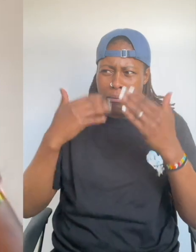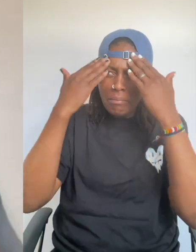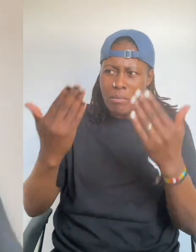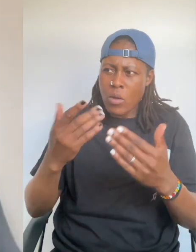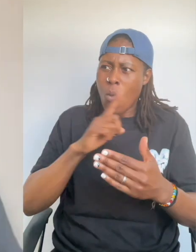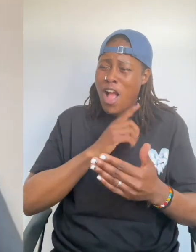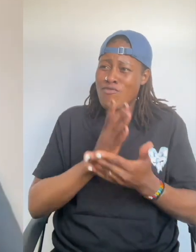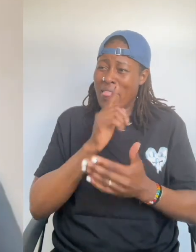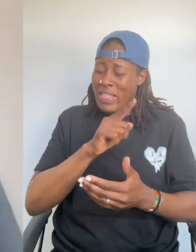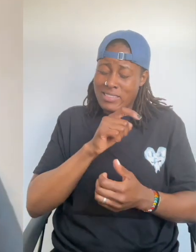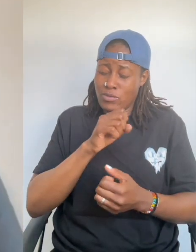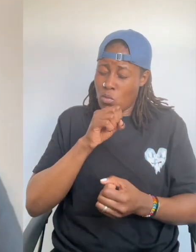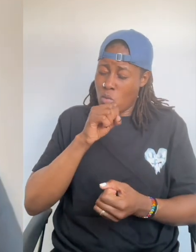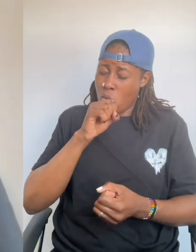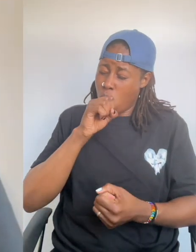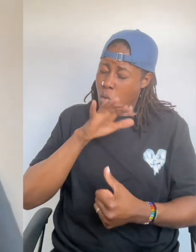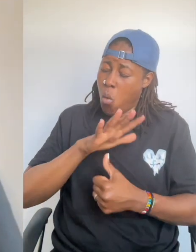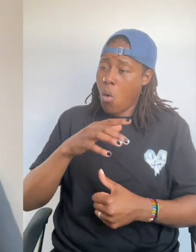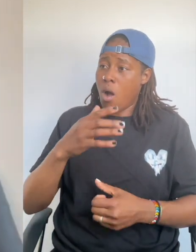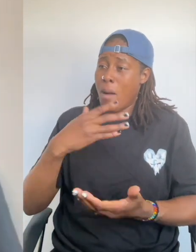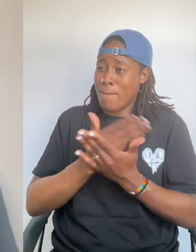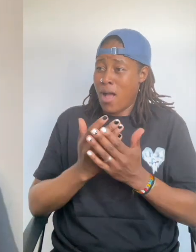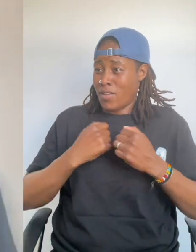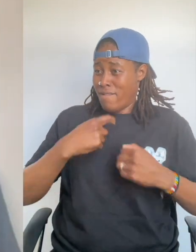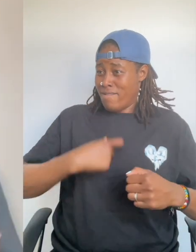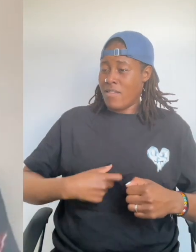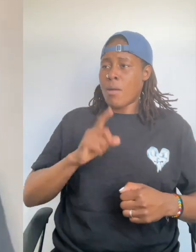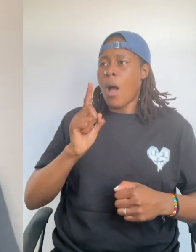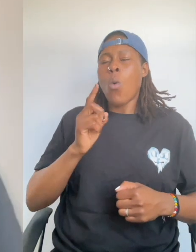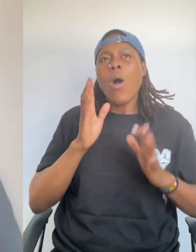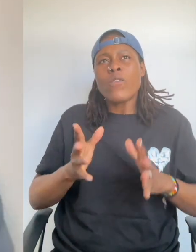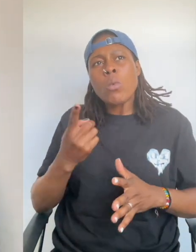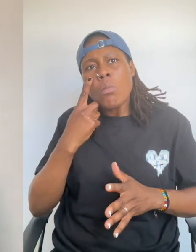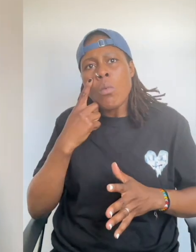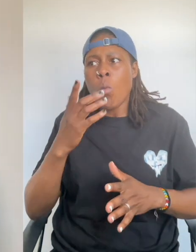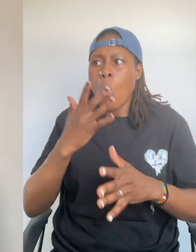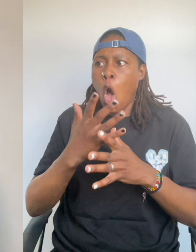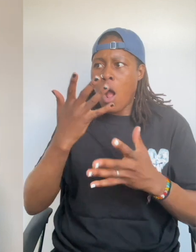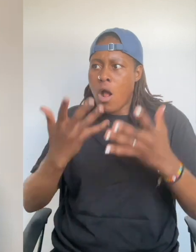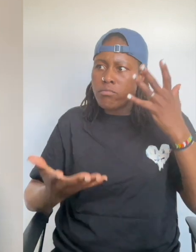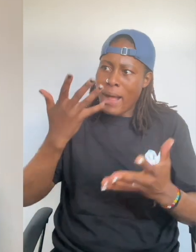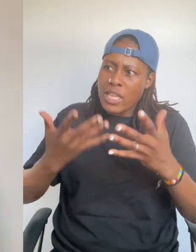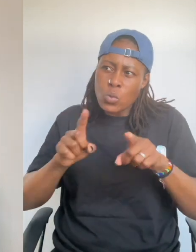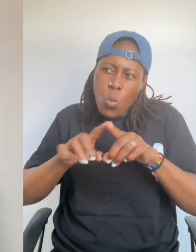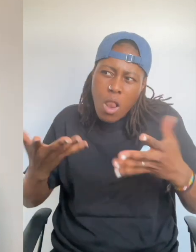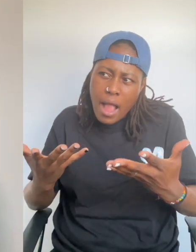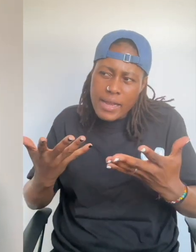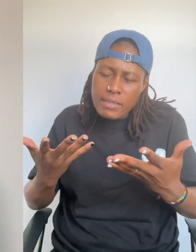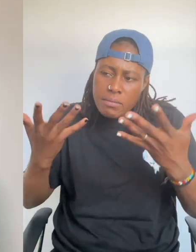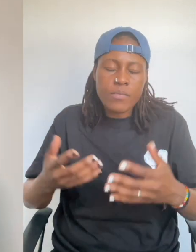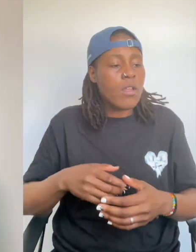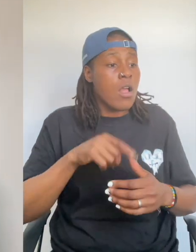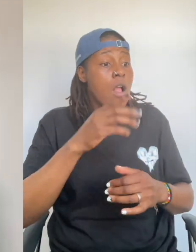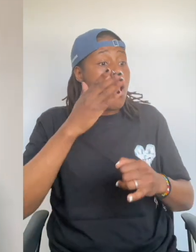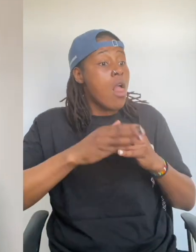a integral part of who I am. But I guess we would just have to see what the workload was like. Absolutely. And the last